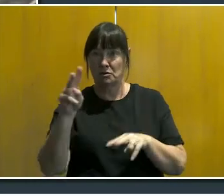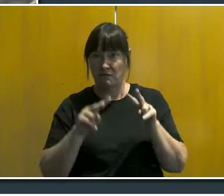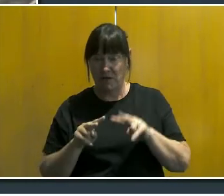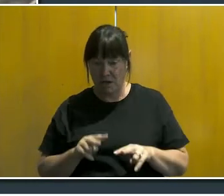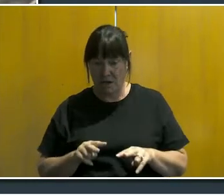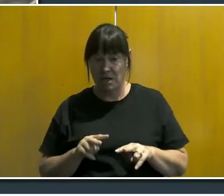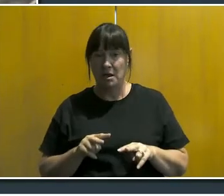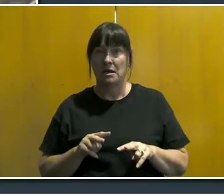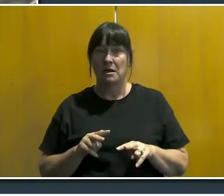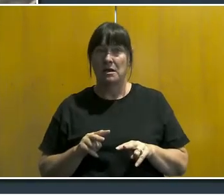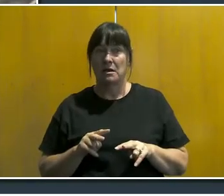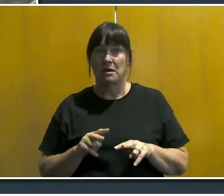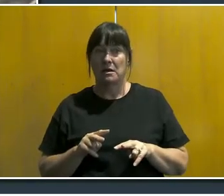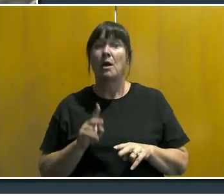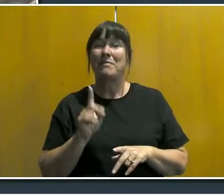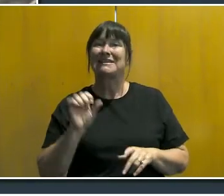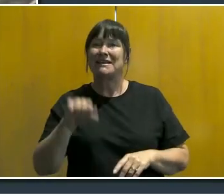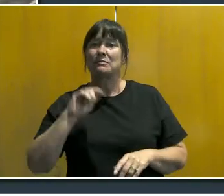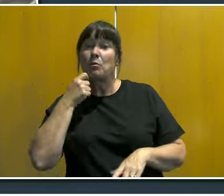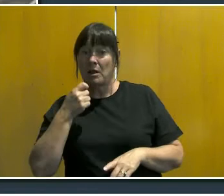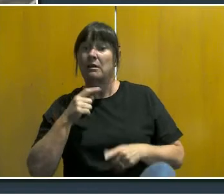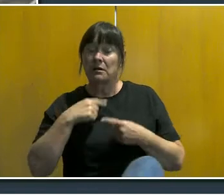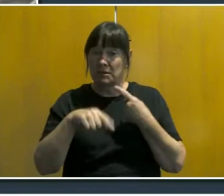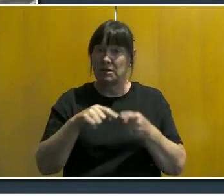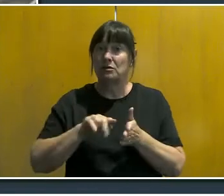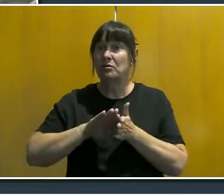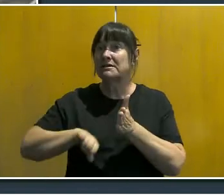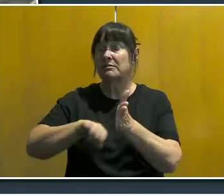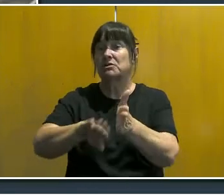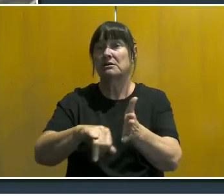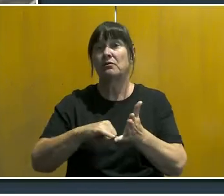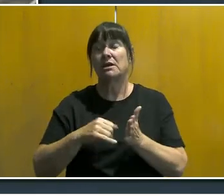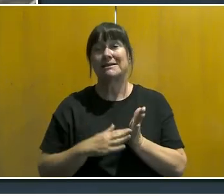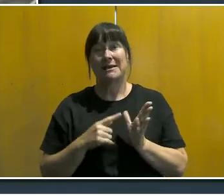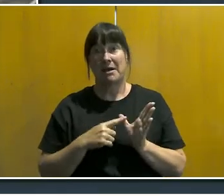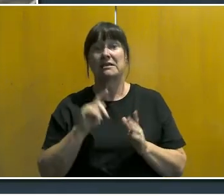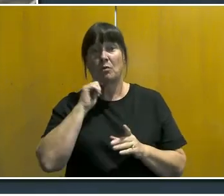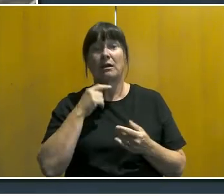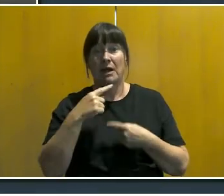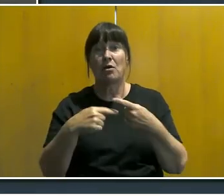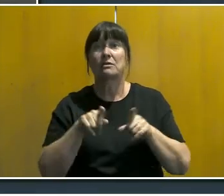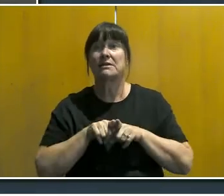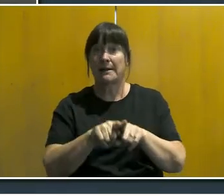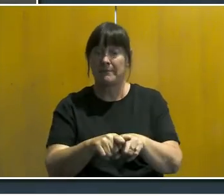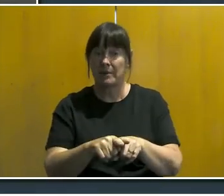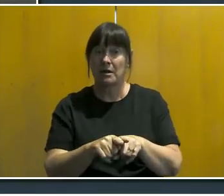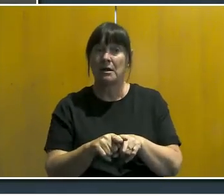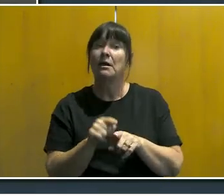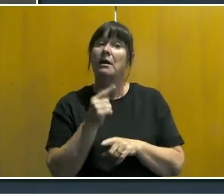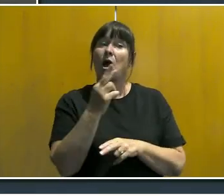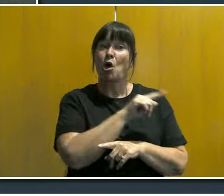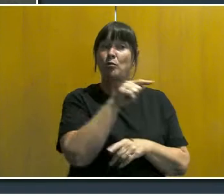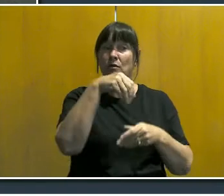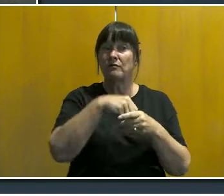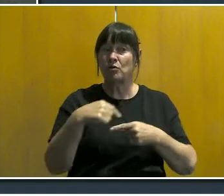to continue the rate exemption for SNAs as we map those through the district planning process, and that I hope your involvement in